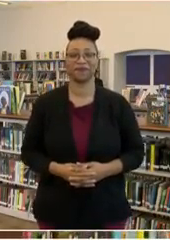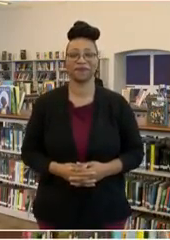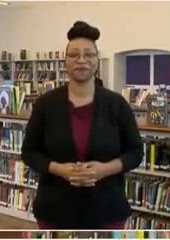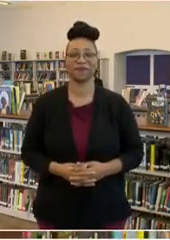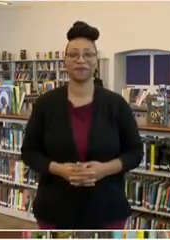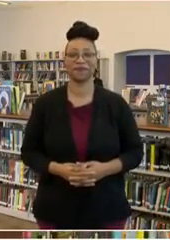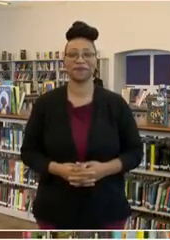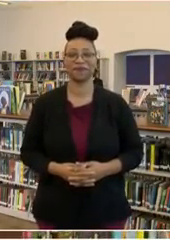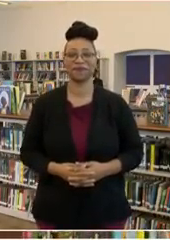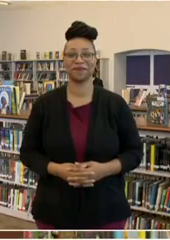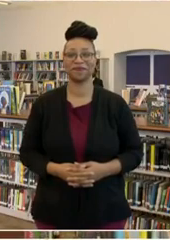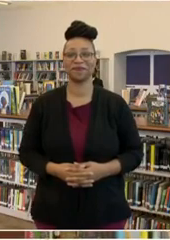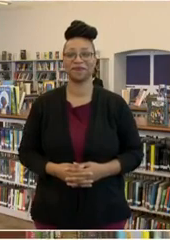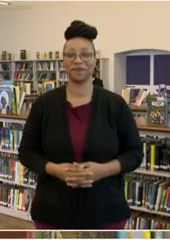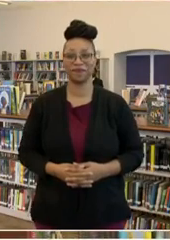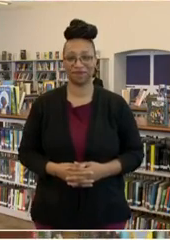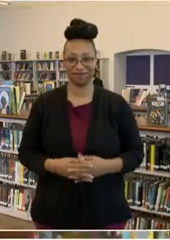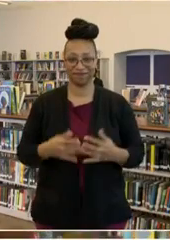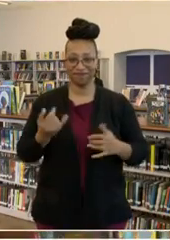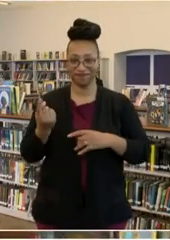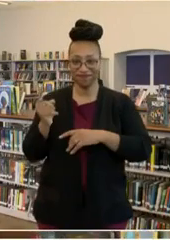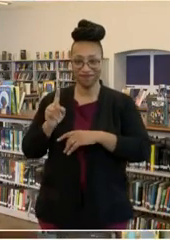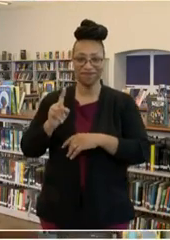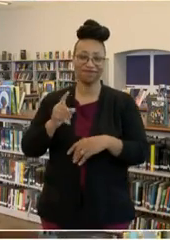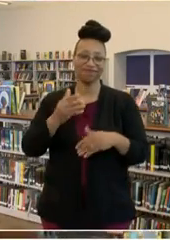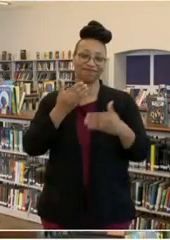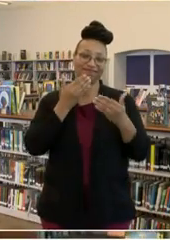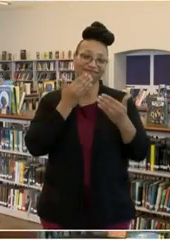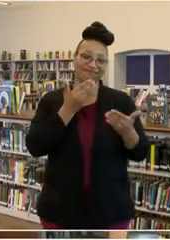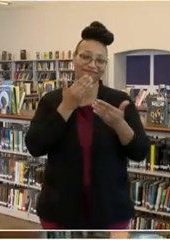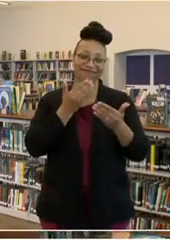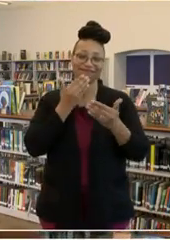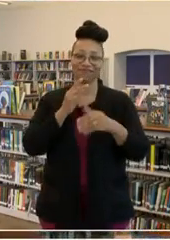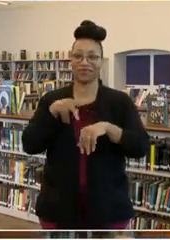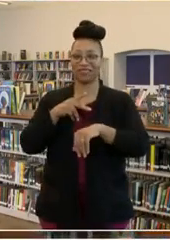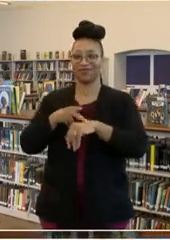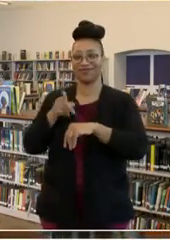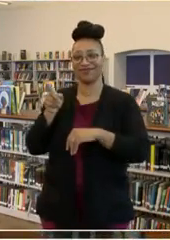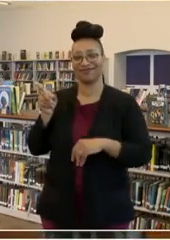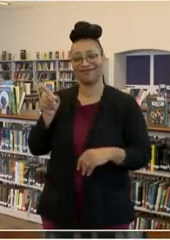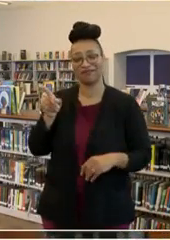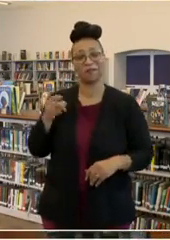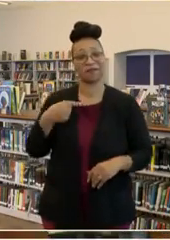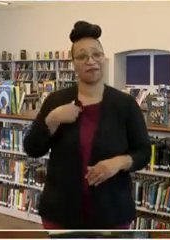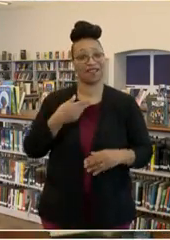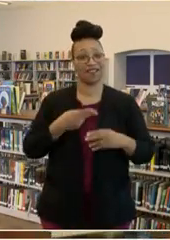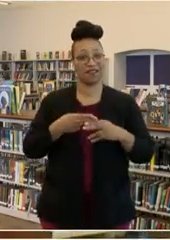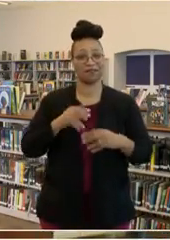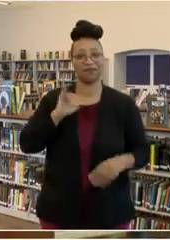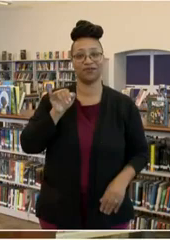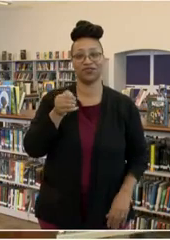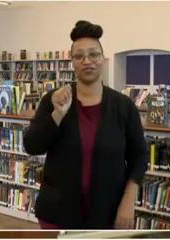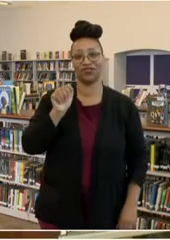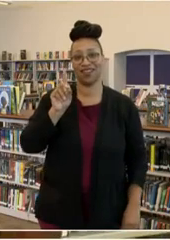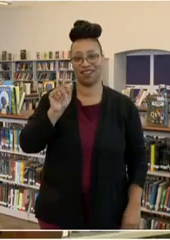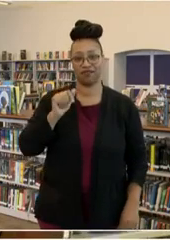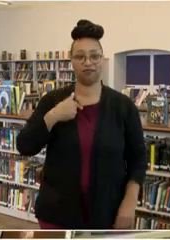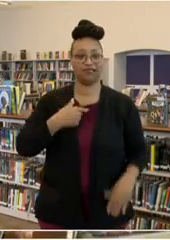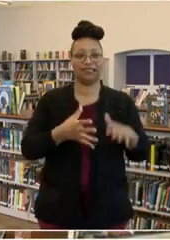Thank you, Principal Mola. My name is Jada Casey Mayo, and I'm a 12th grader here at Cardozo Education Campus. Go